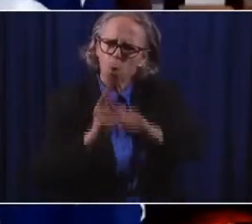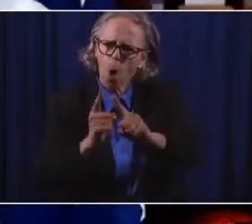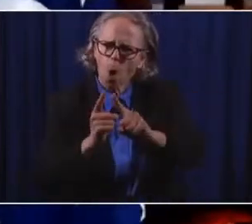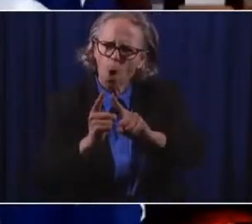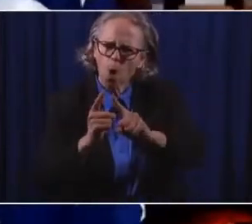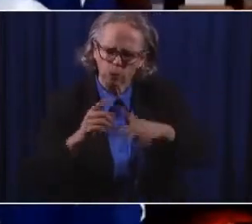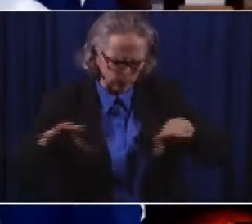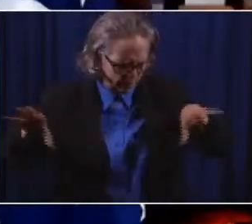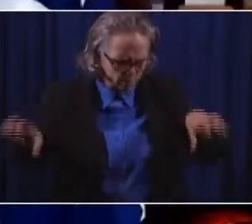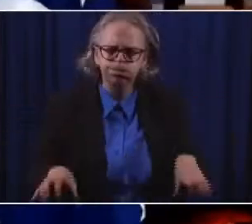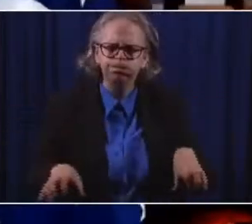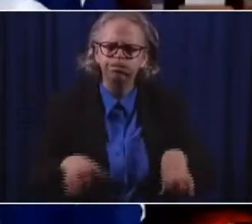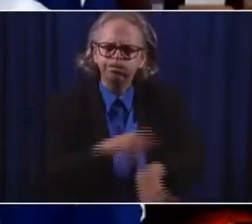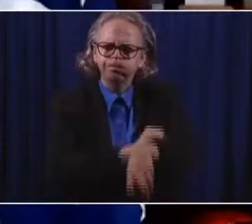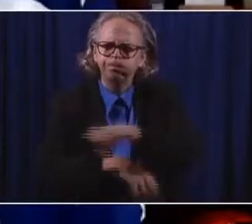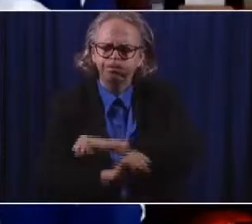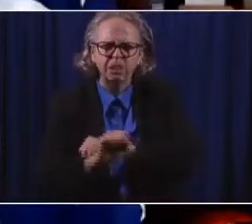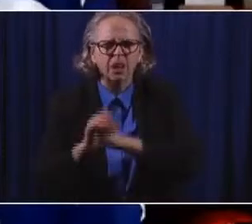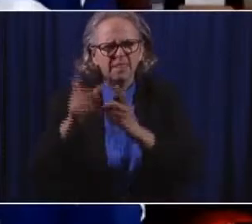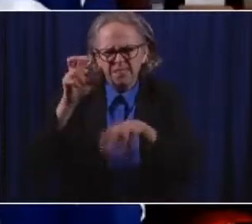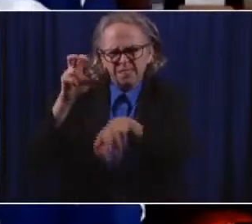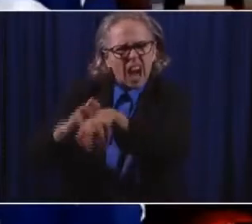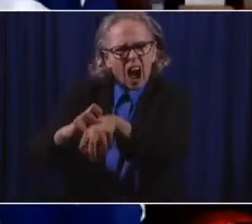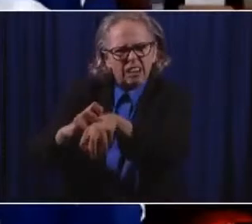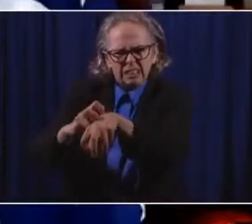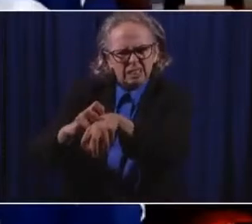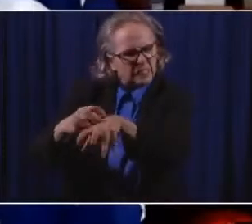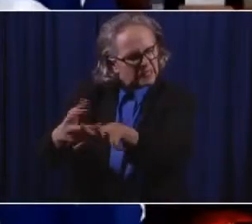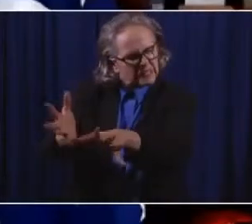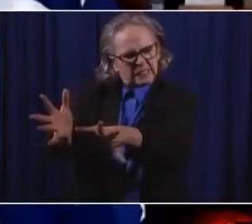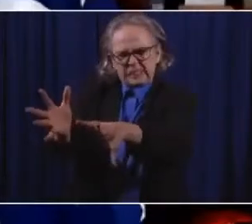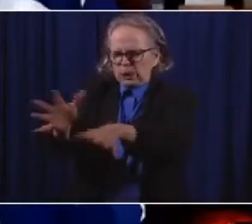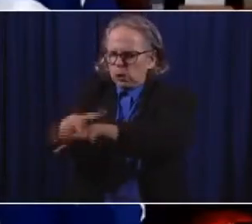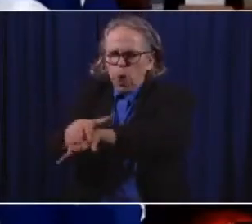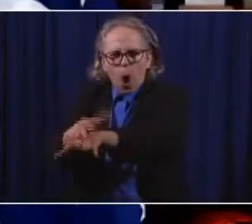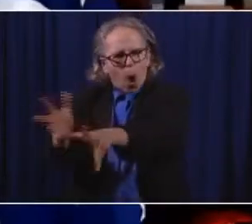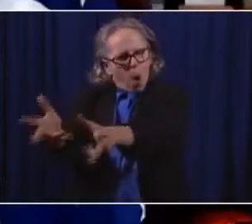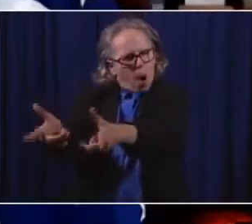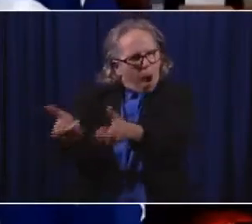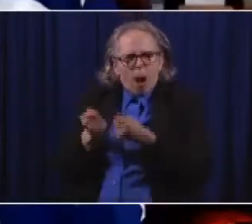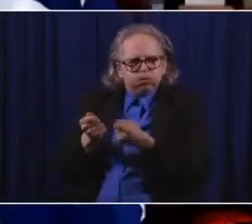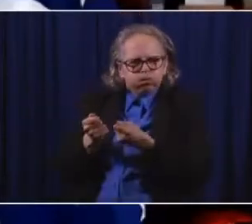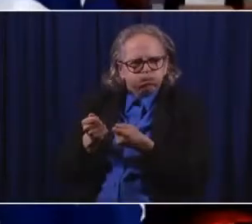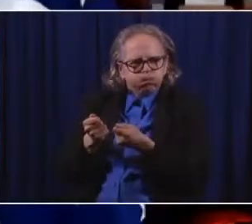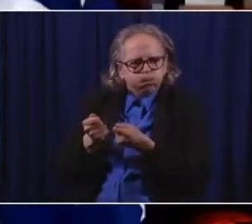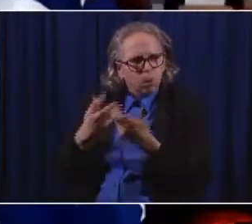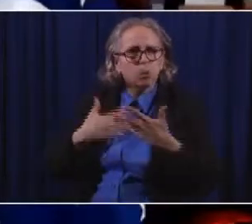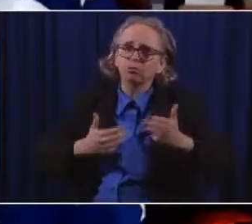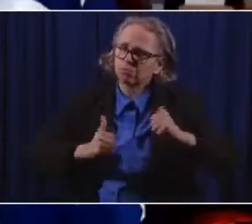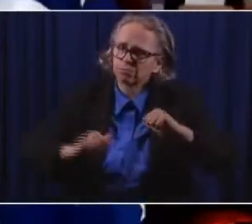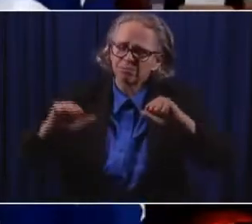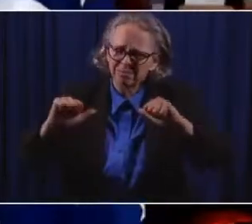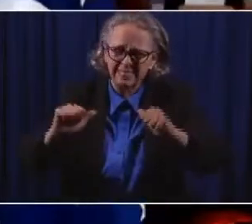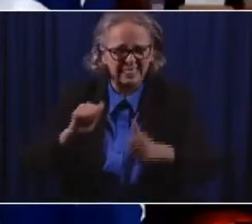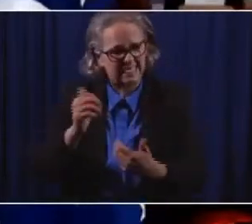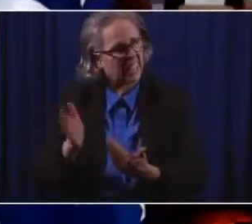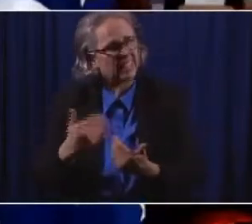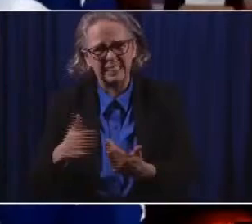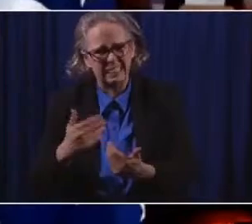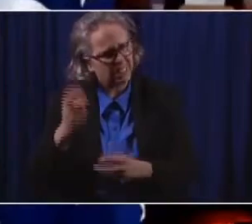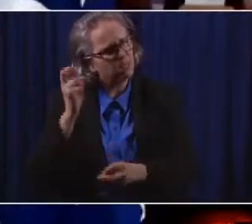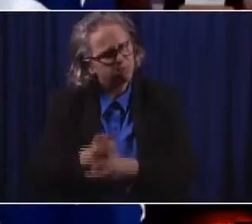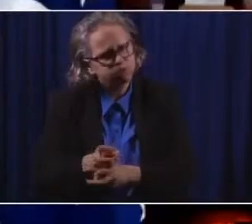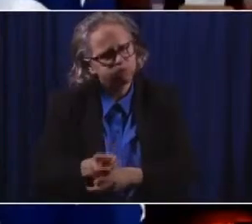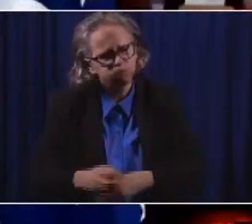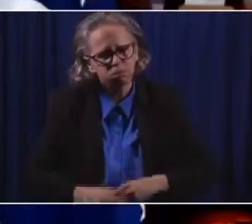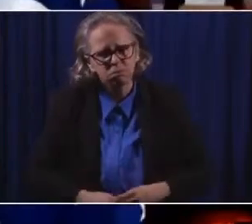other direction soon. But it's not going to change without that effort. I would, as I like to do, I always like to